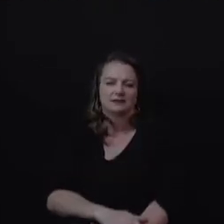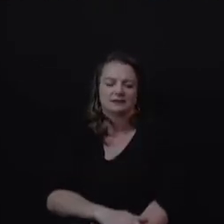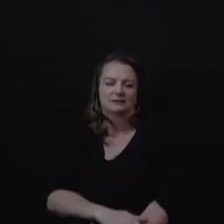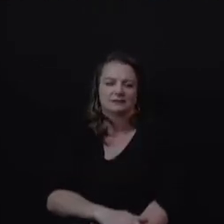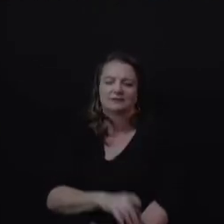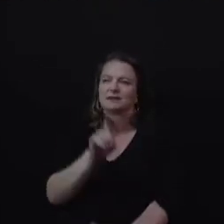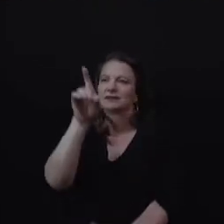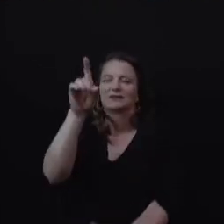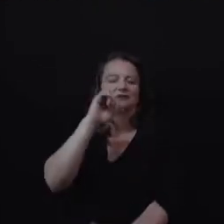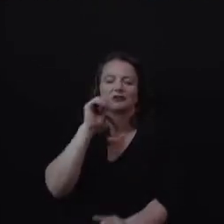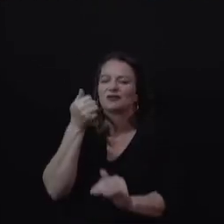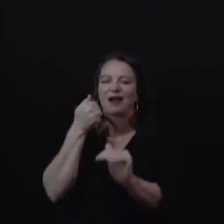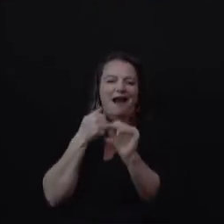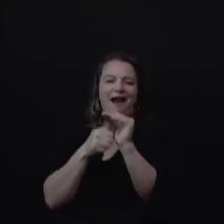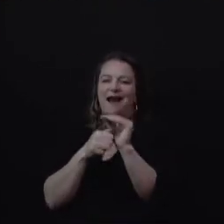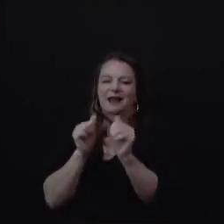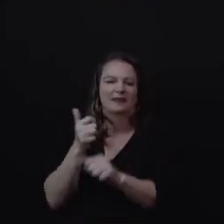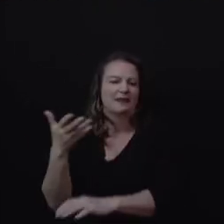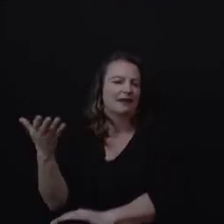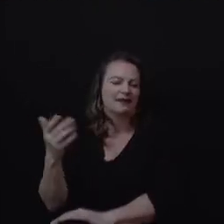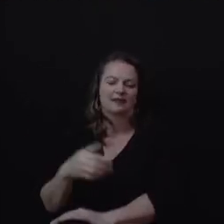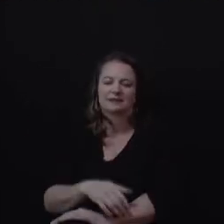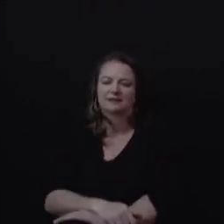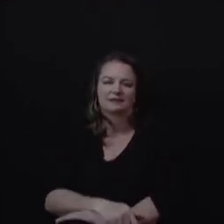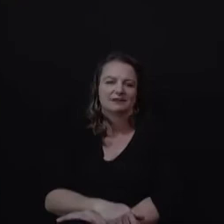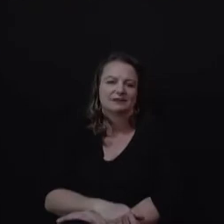You don't hide anything from us.